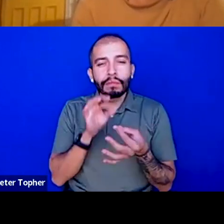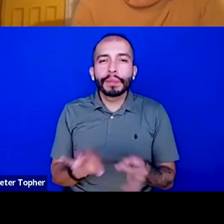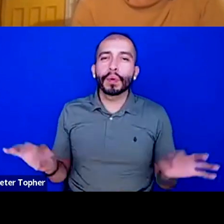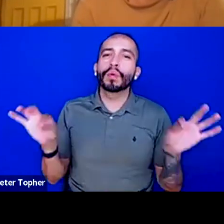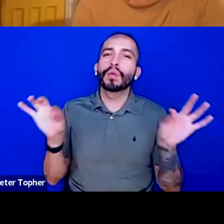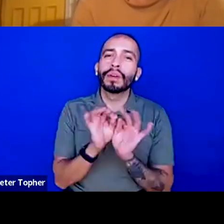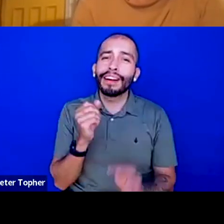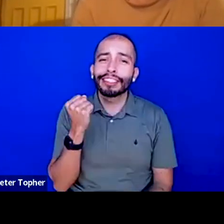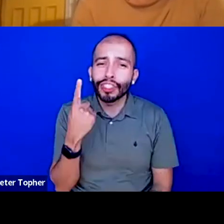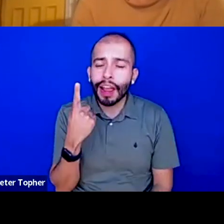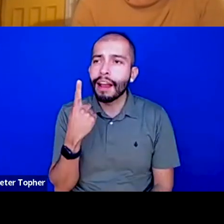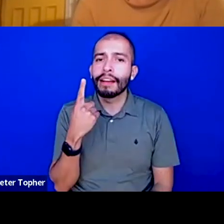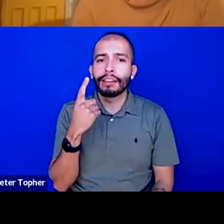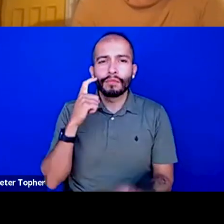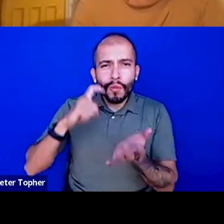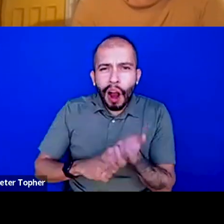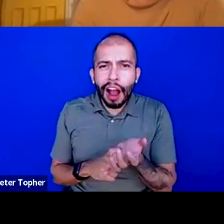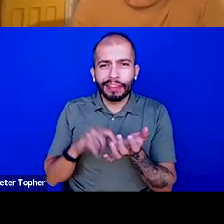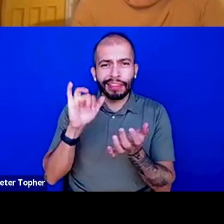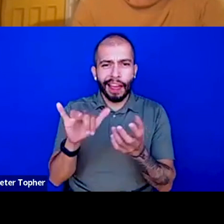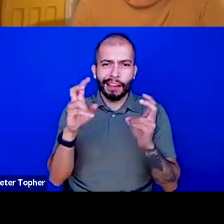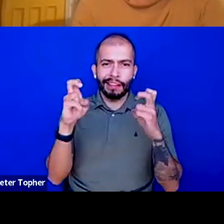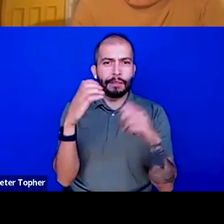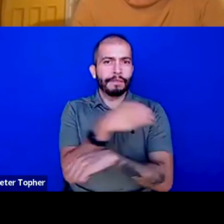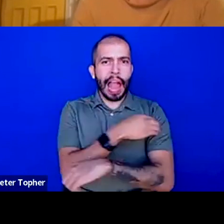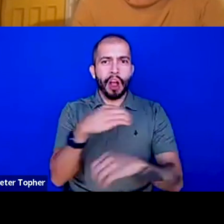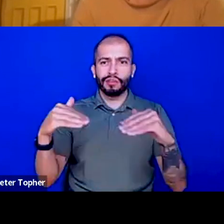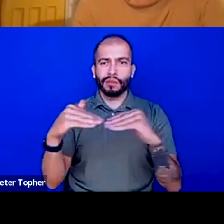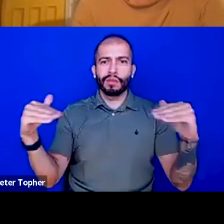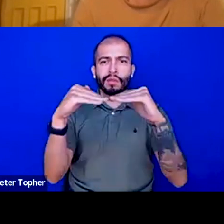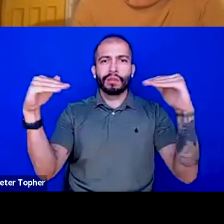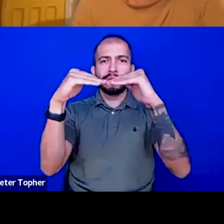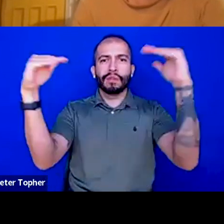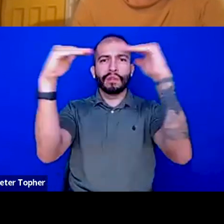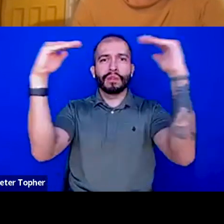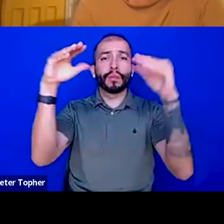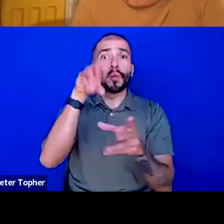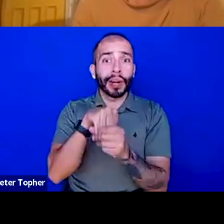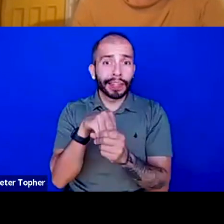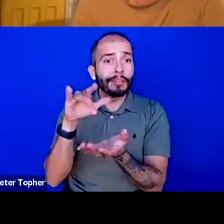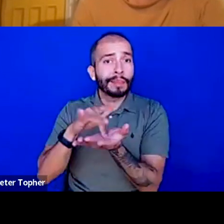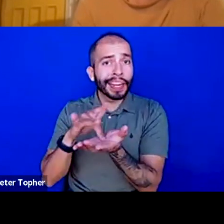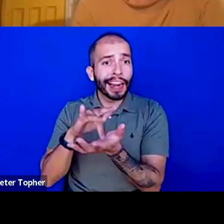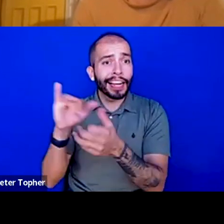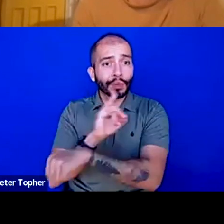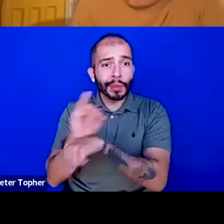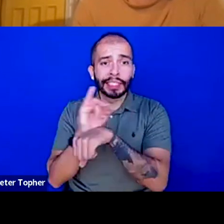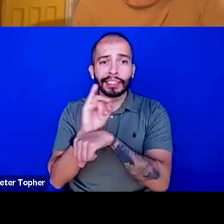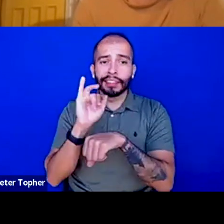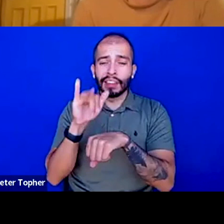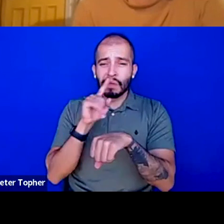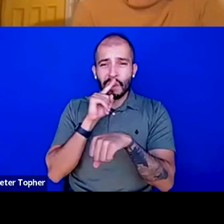medical industrial complex is originated and reproduced, and how it's entangled with the forms